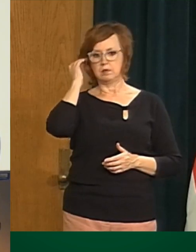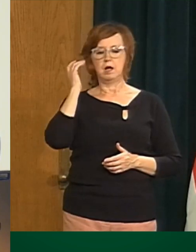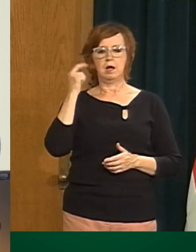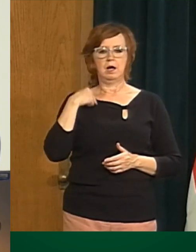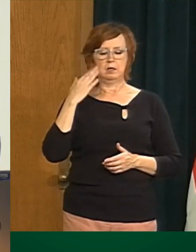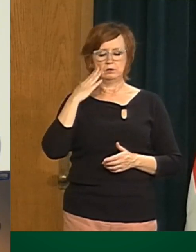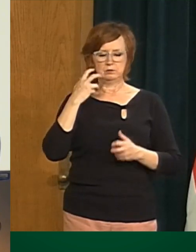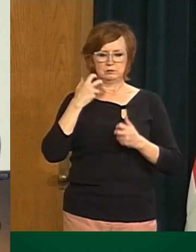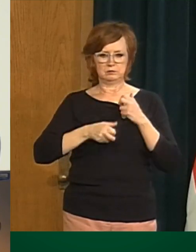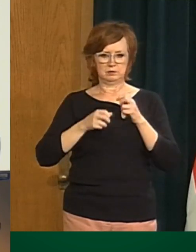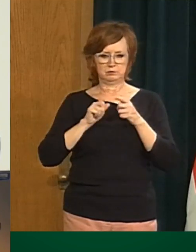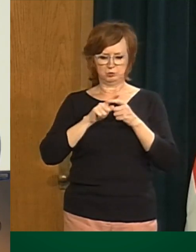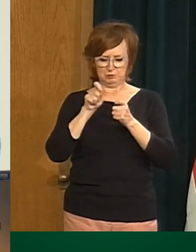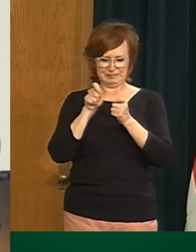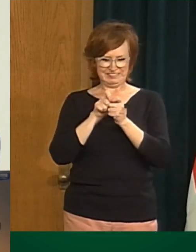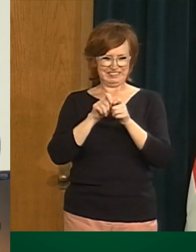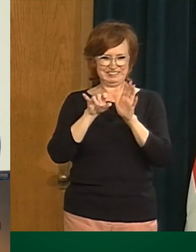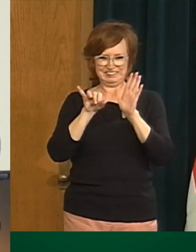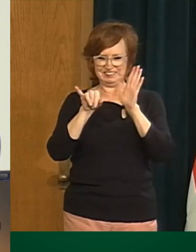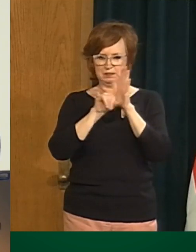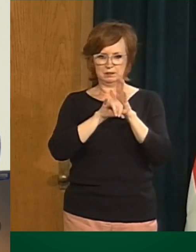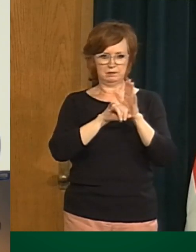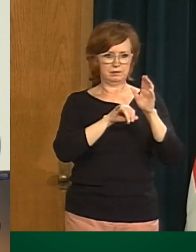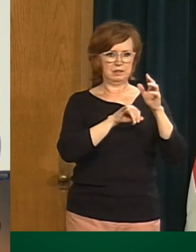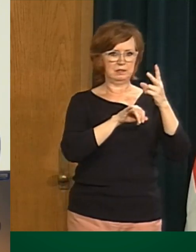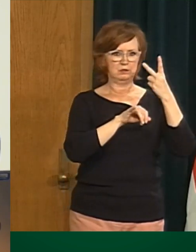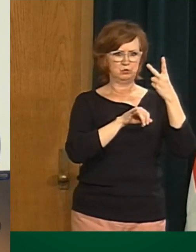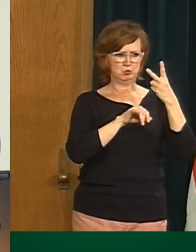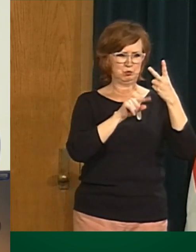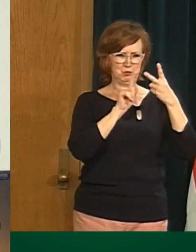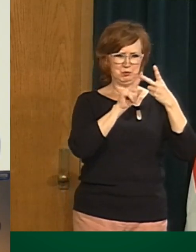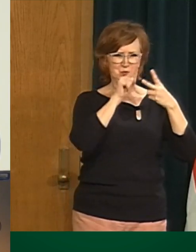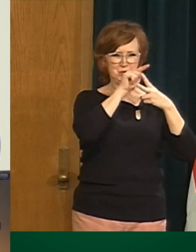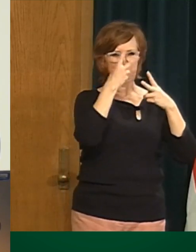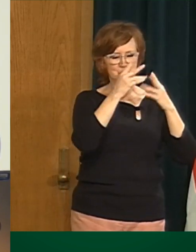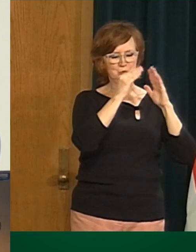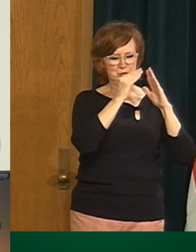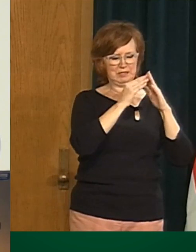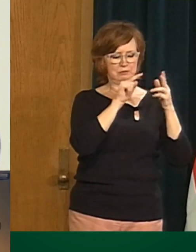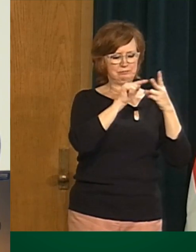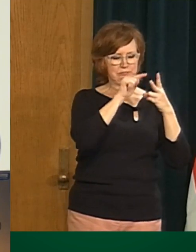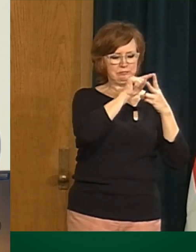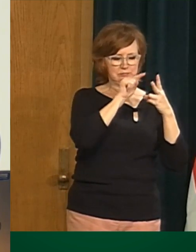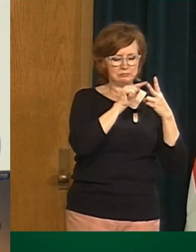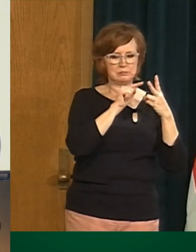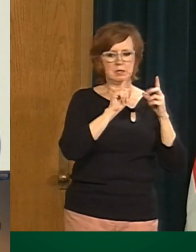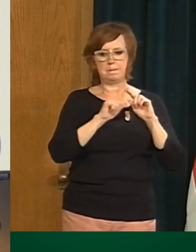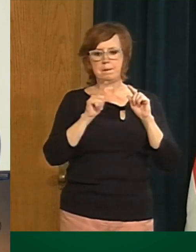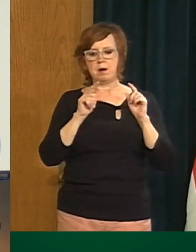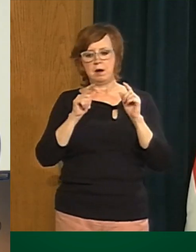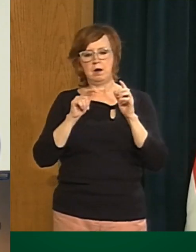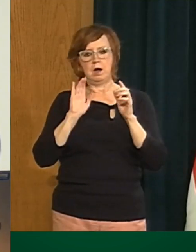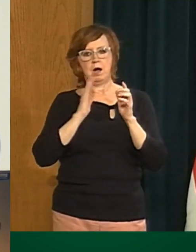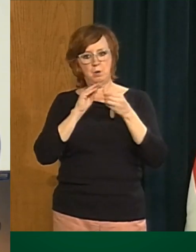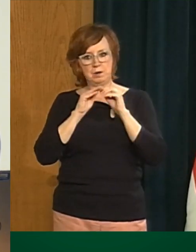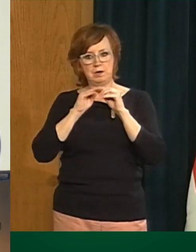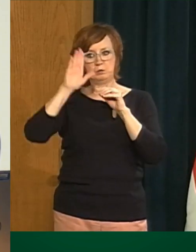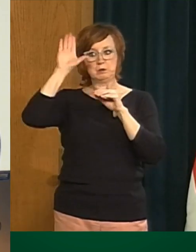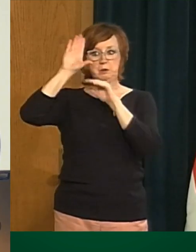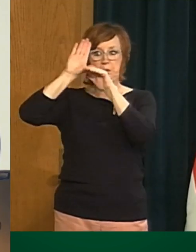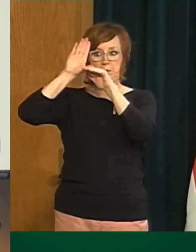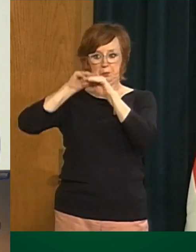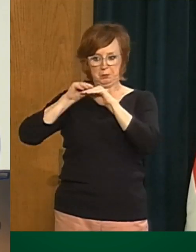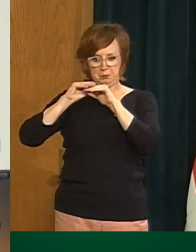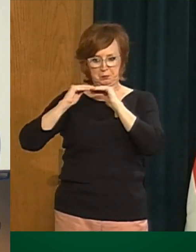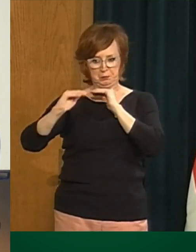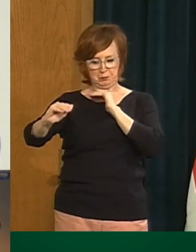what point do we have to sort of put an asterisk next to that, given how steep we expect the numbers to be in the north when we talk